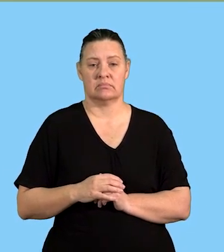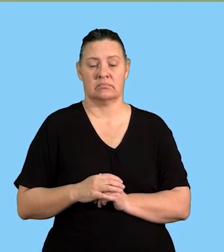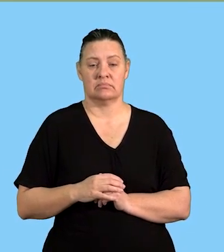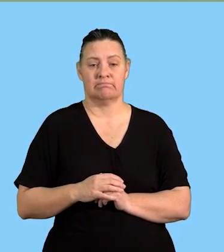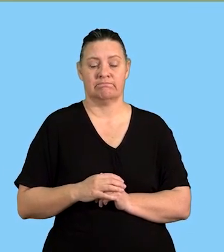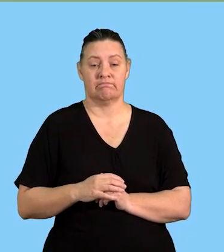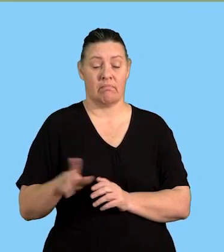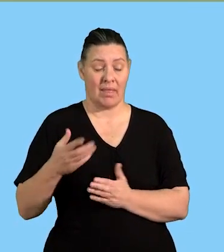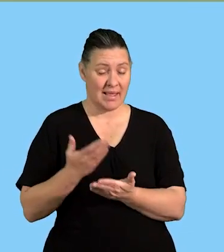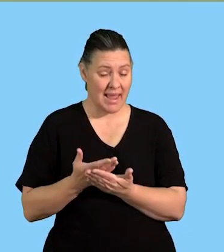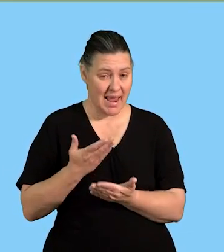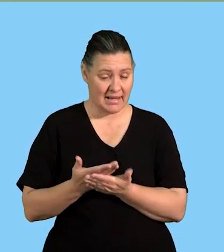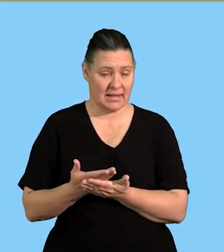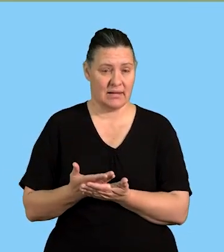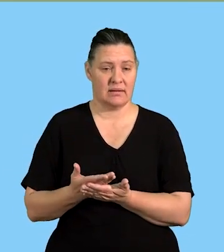that